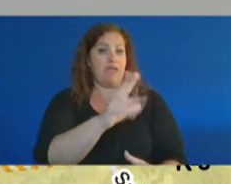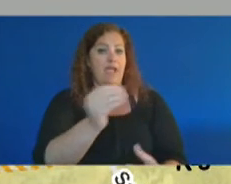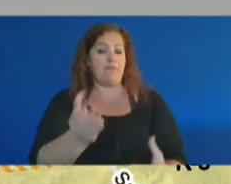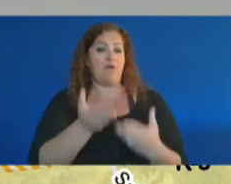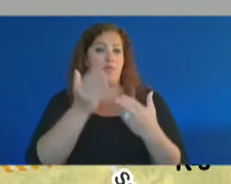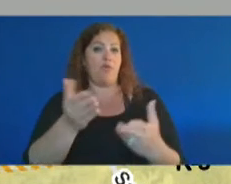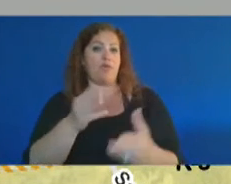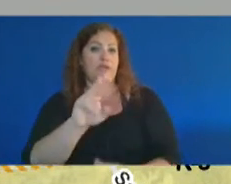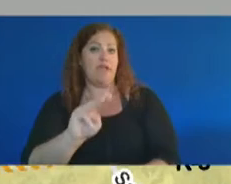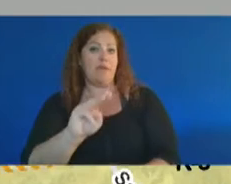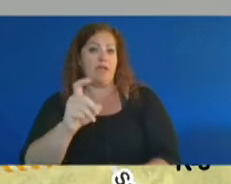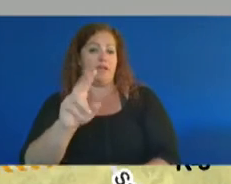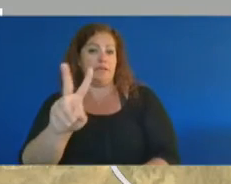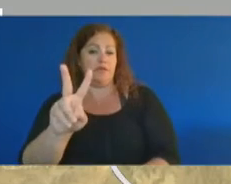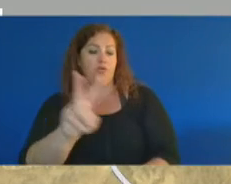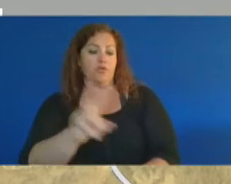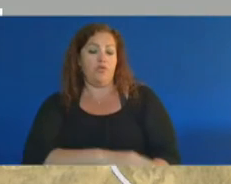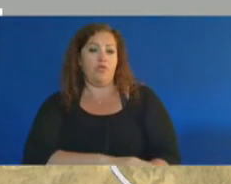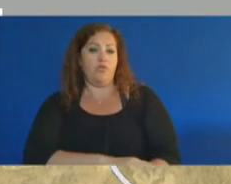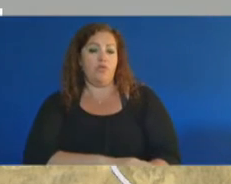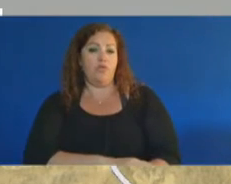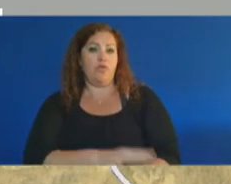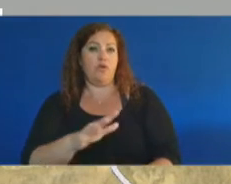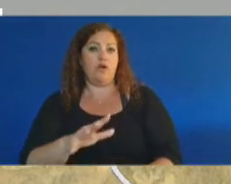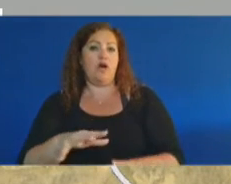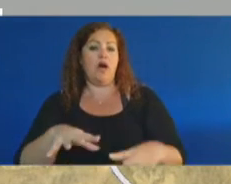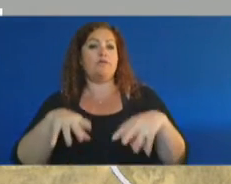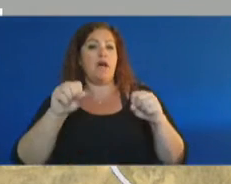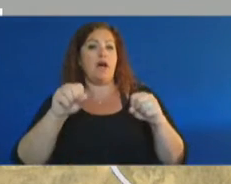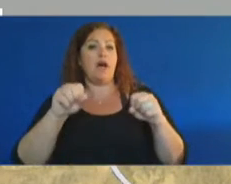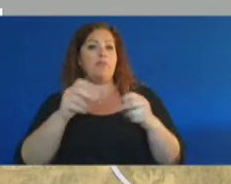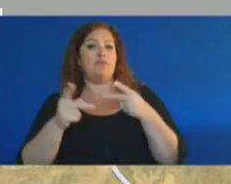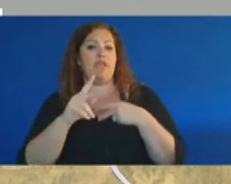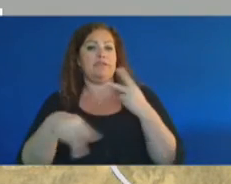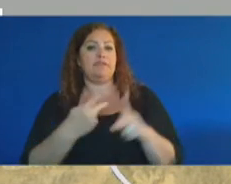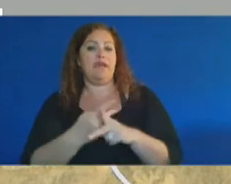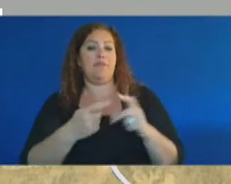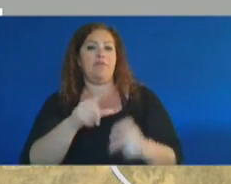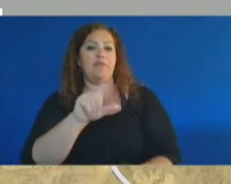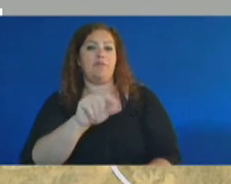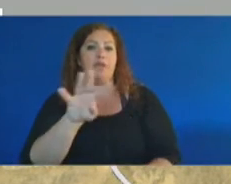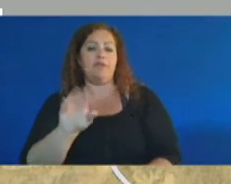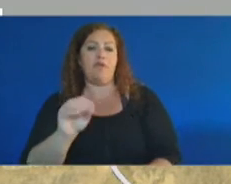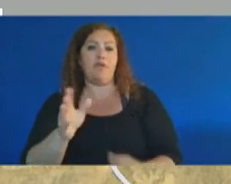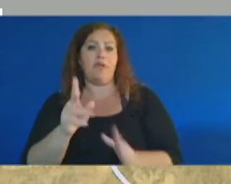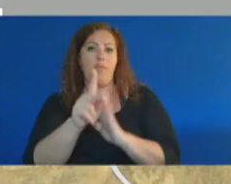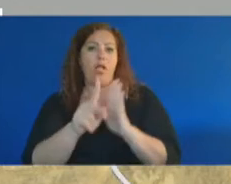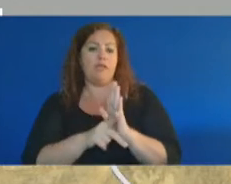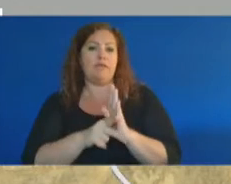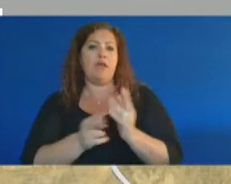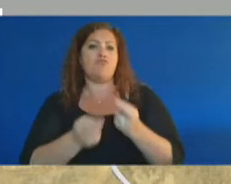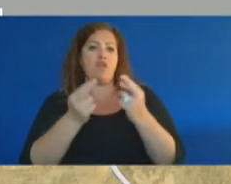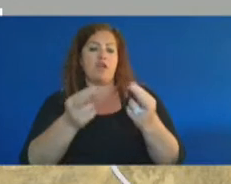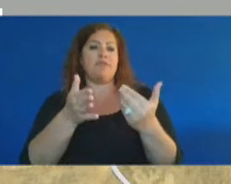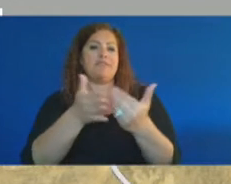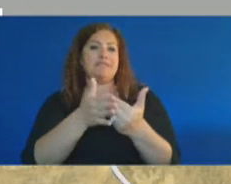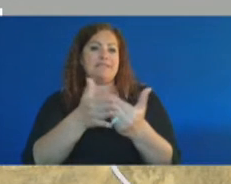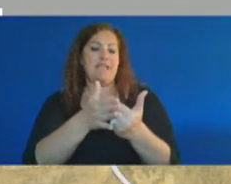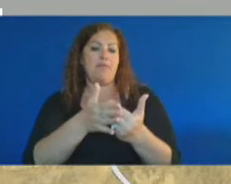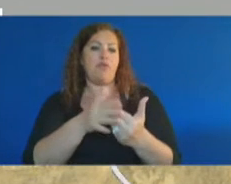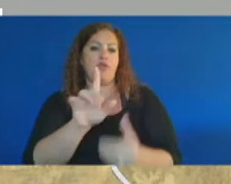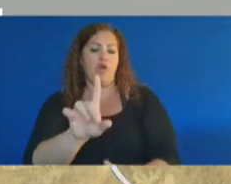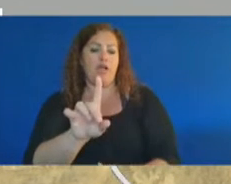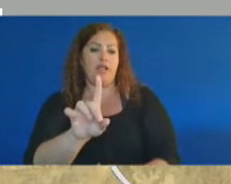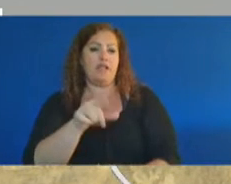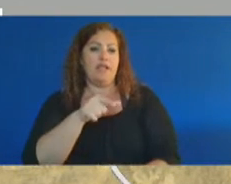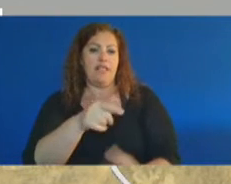for MX2 and the adopted Place type from the 240 policy map does recommend neighborhood one you can see we've got quite a bit of uh